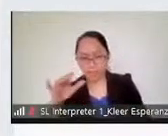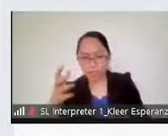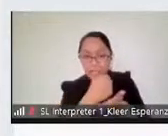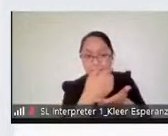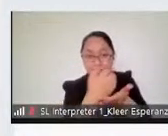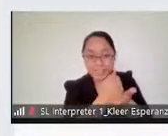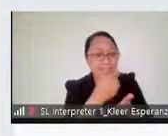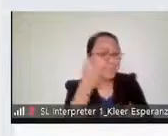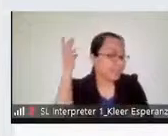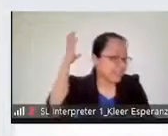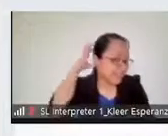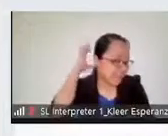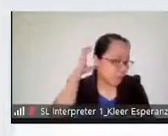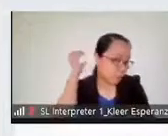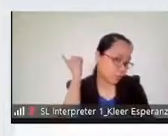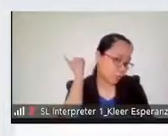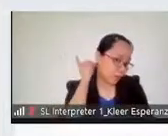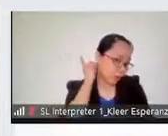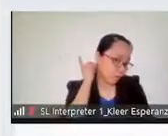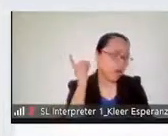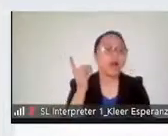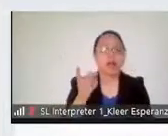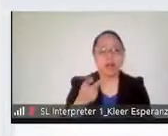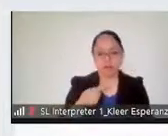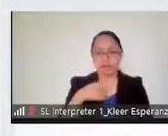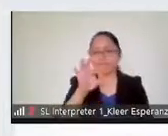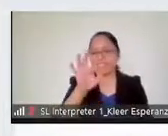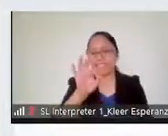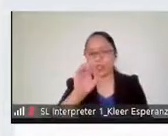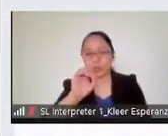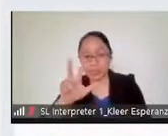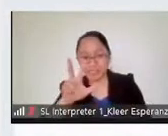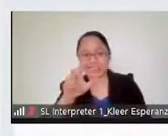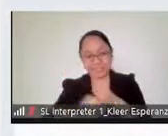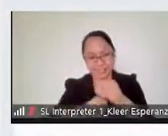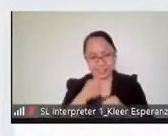ng bayan Yabing Masalondulo when she was 12 years old,